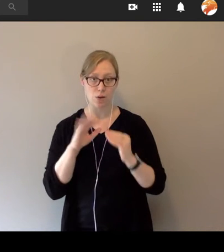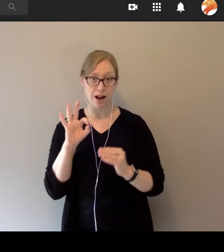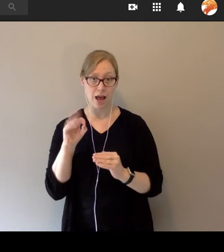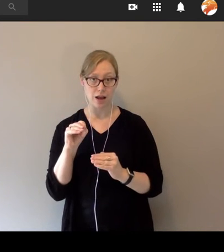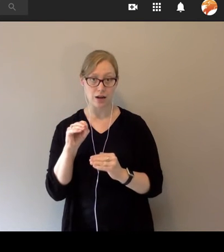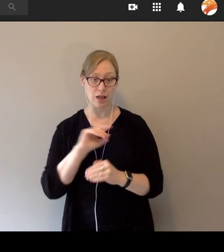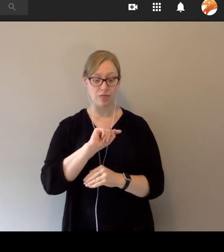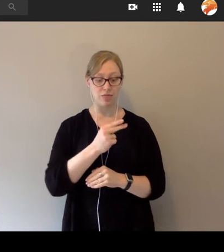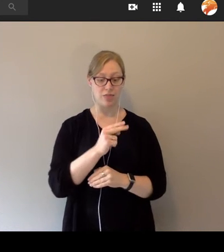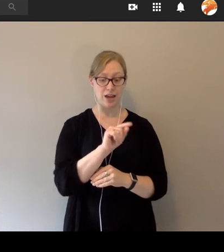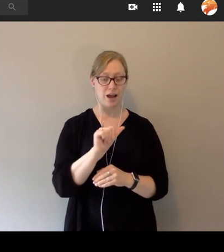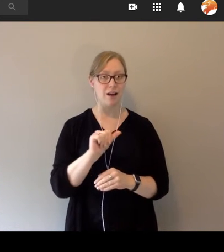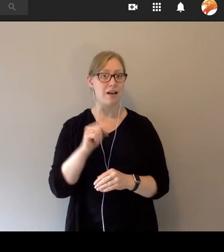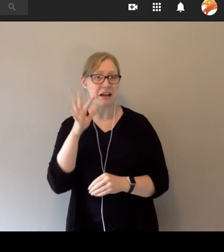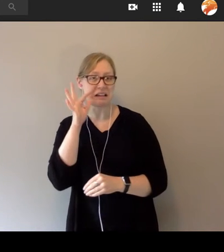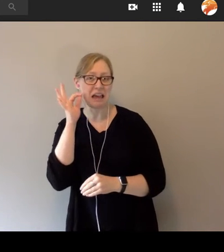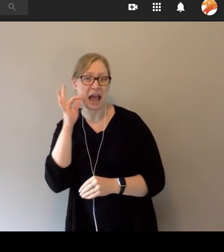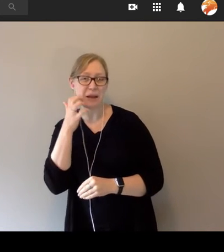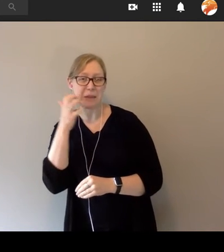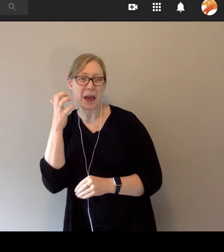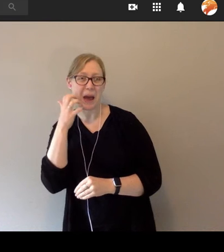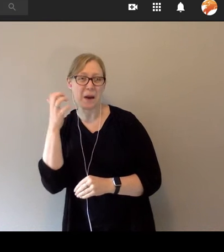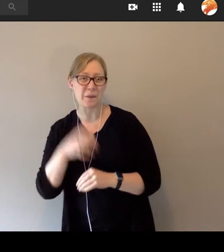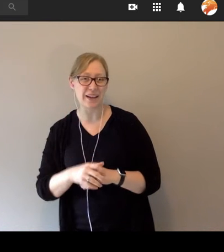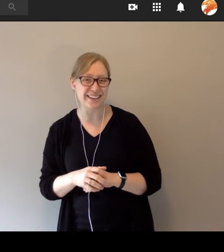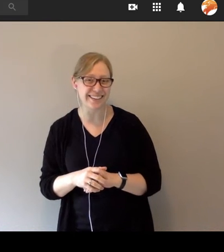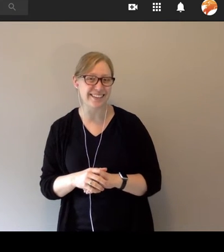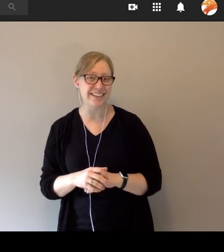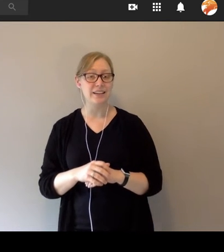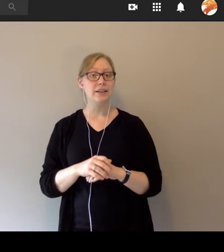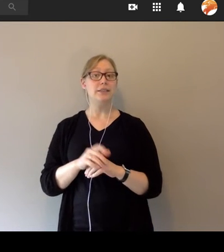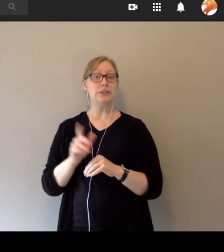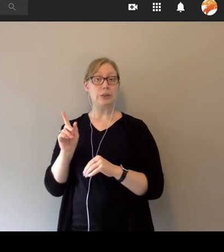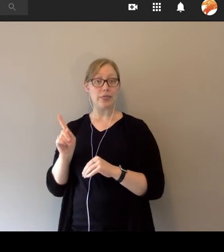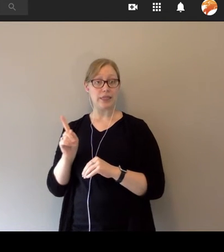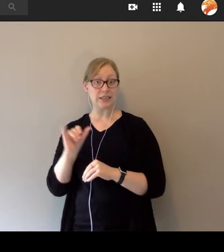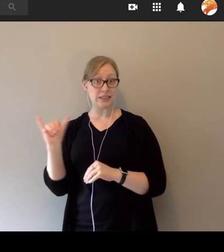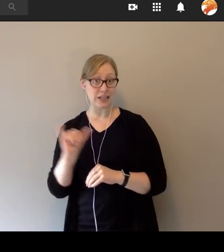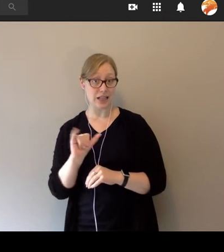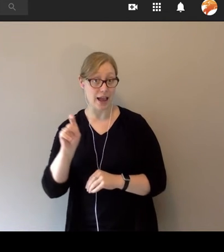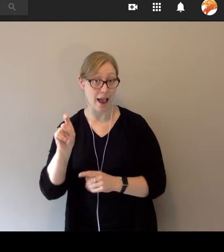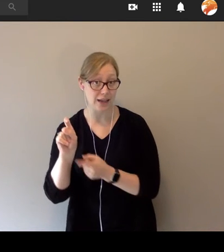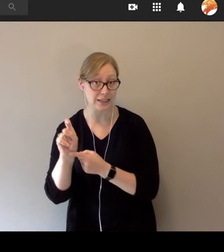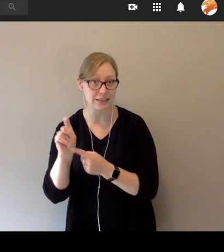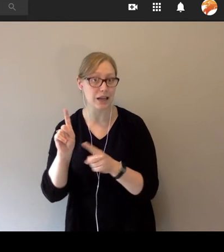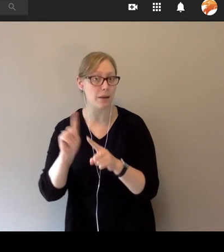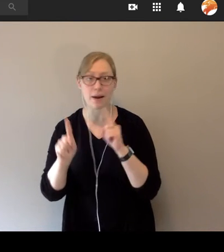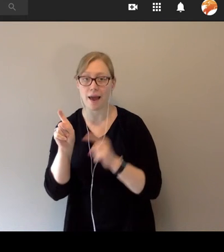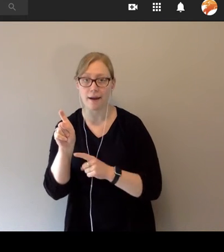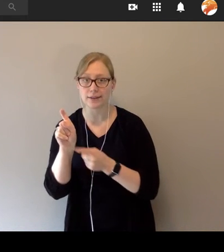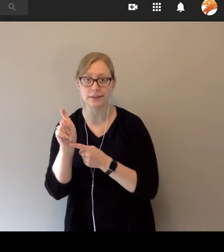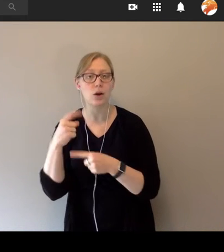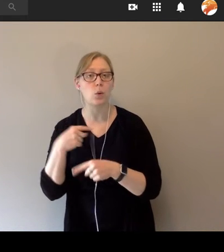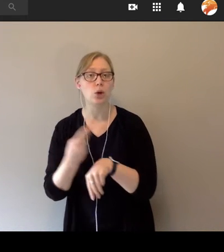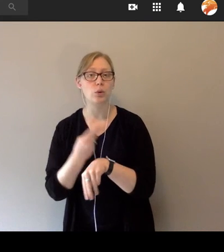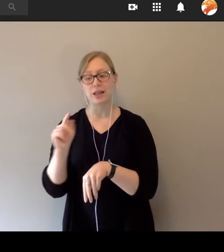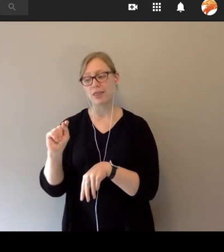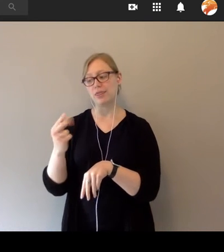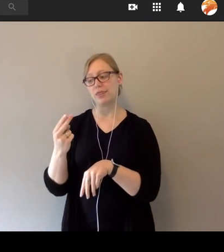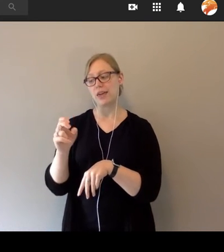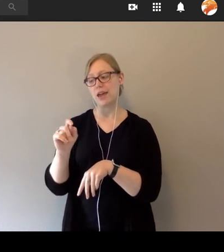And remember, this is just like the variable x, and only we're using the Greek variable theta. So we have 2 thetas